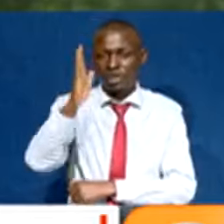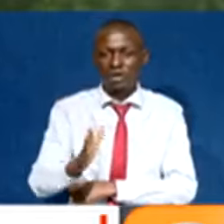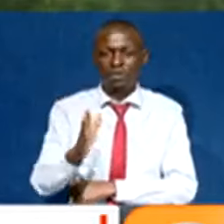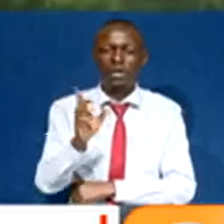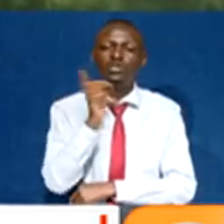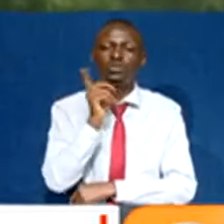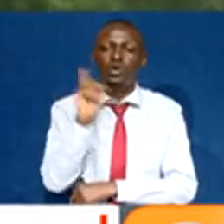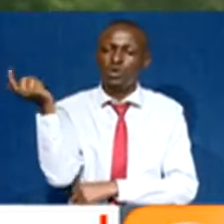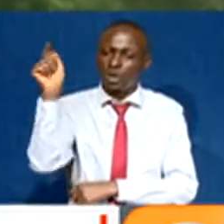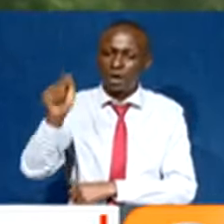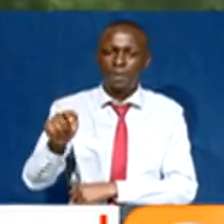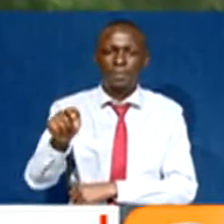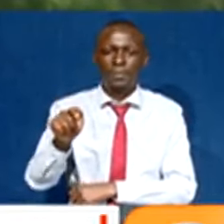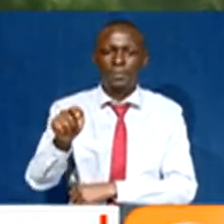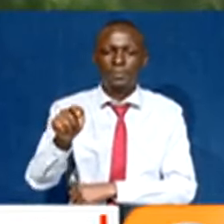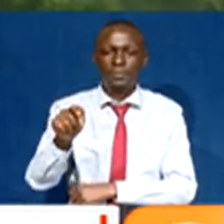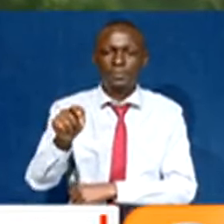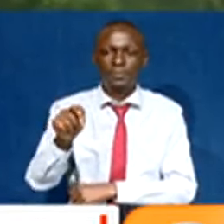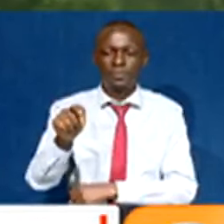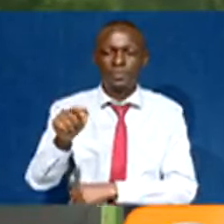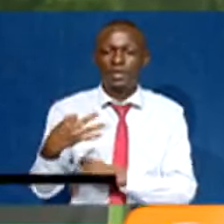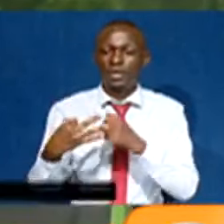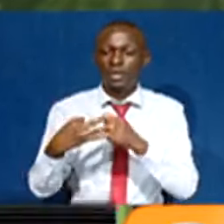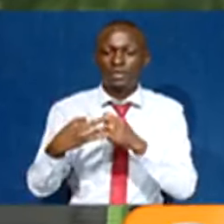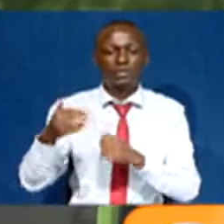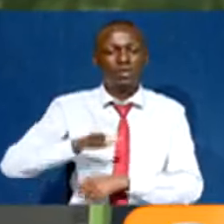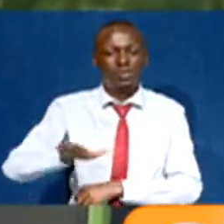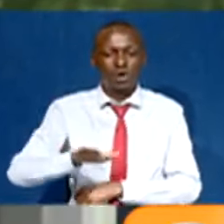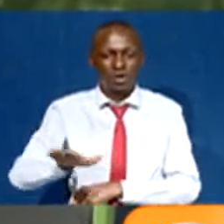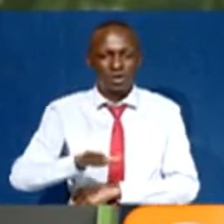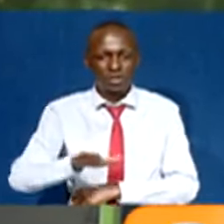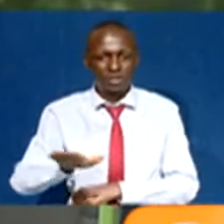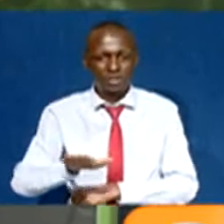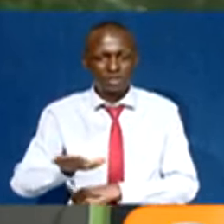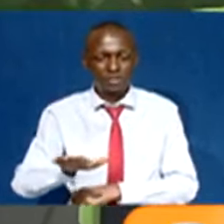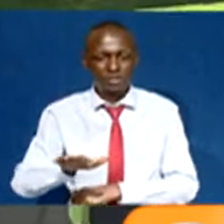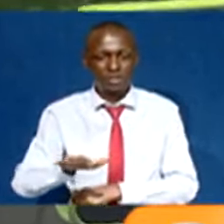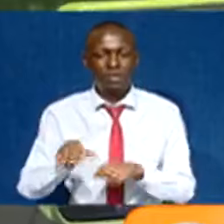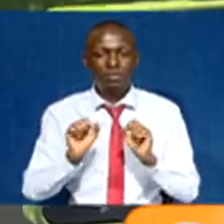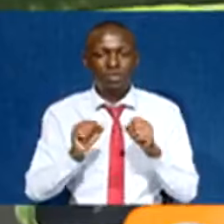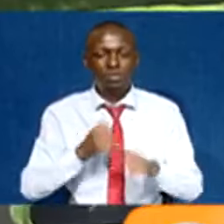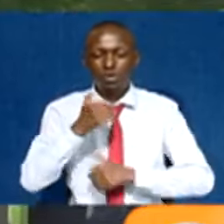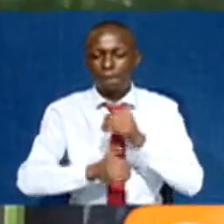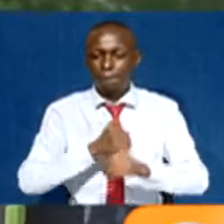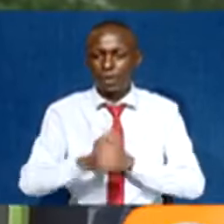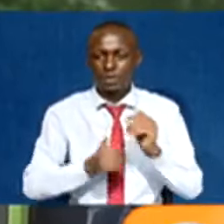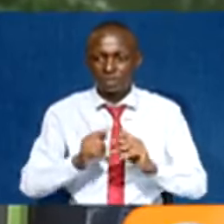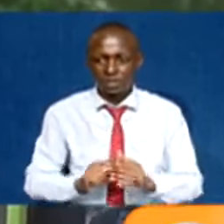tomorrow at 8 a.m. in the morning to start the process.